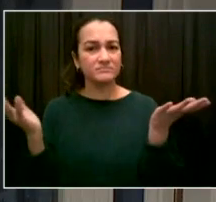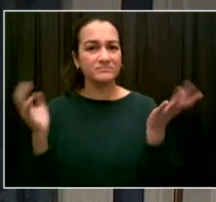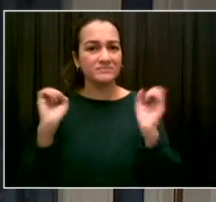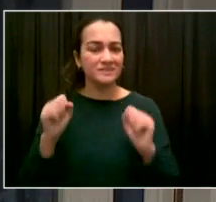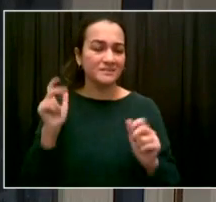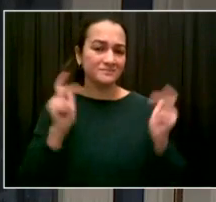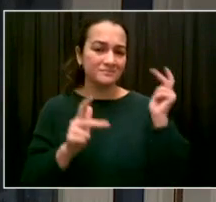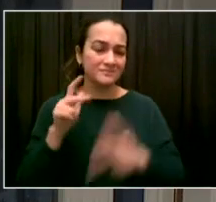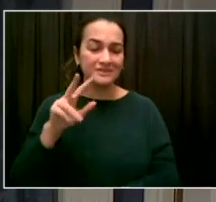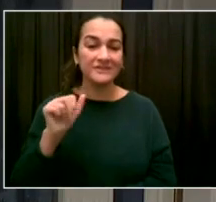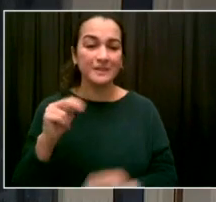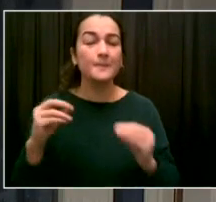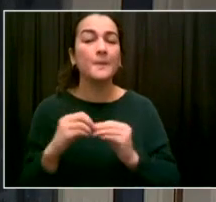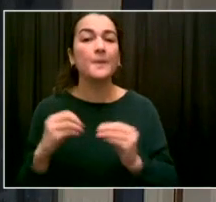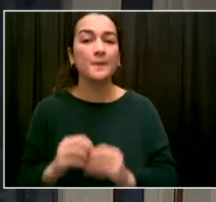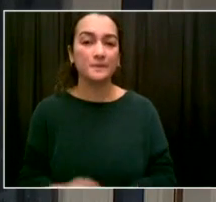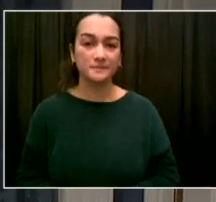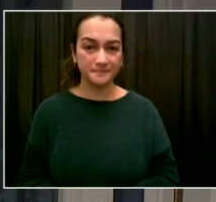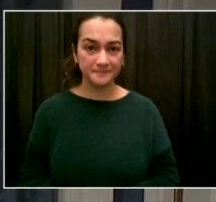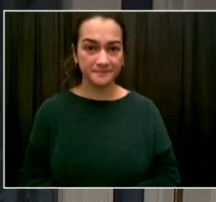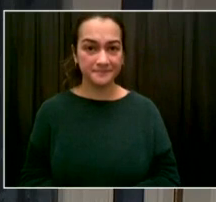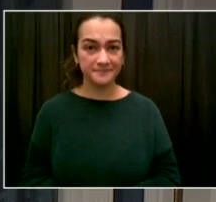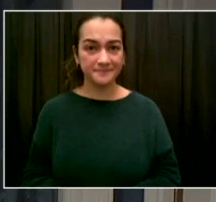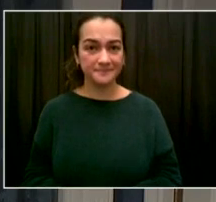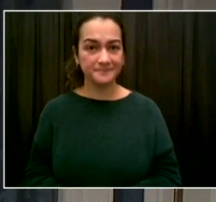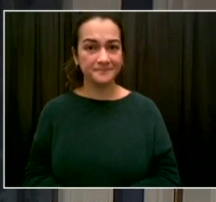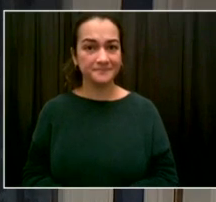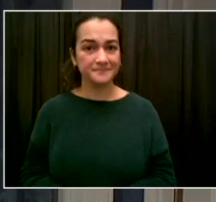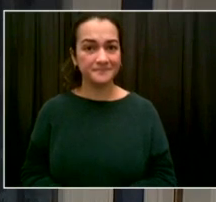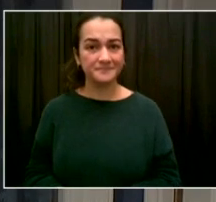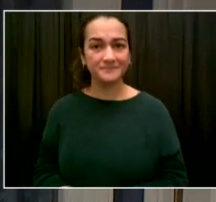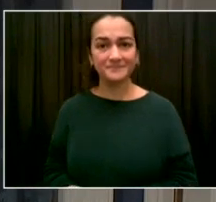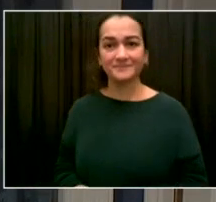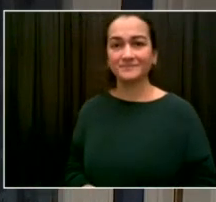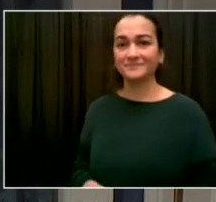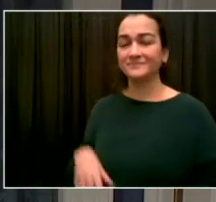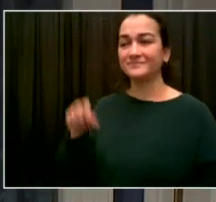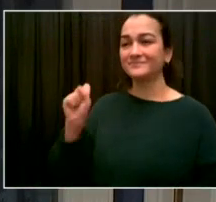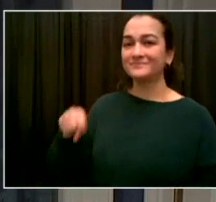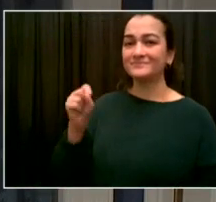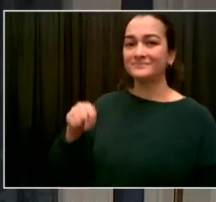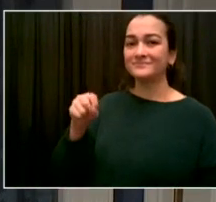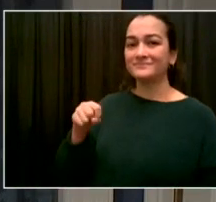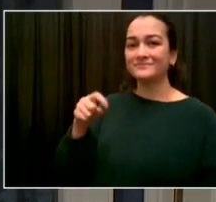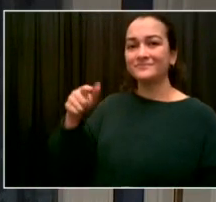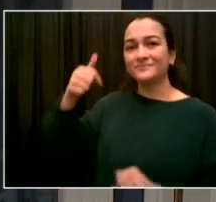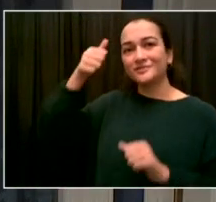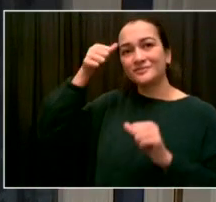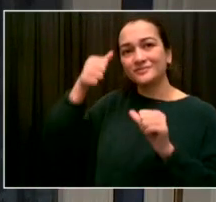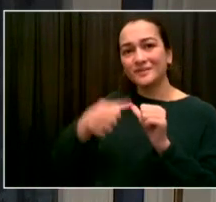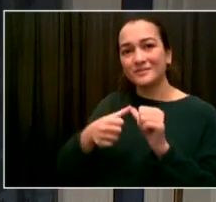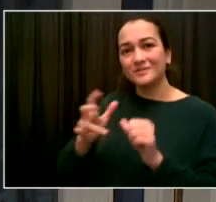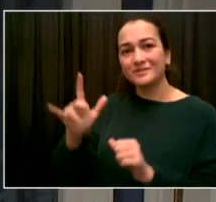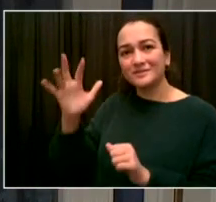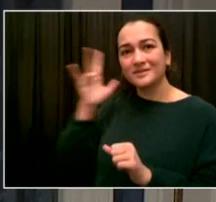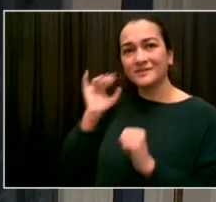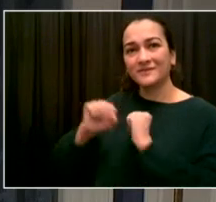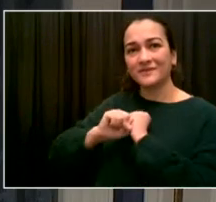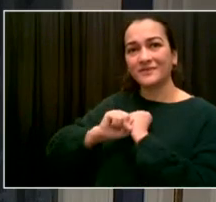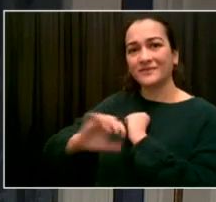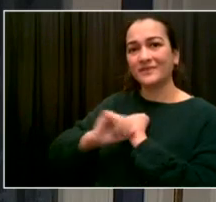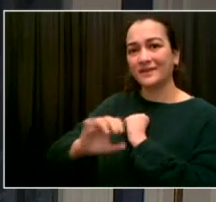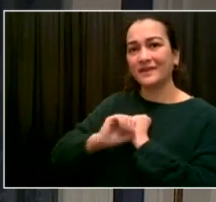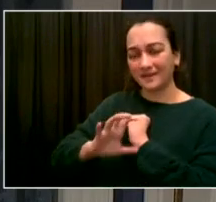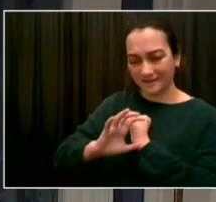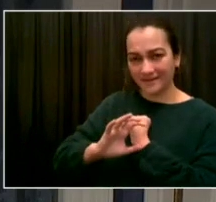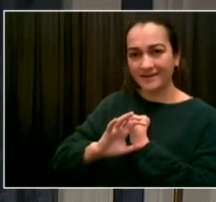E.F. Hutton talks, I think when you tell FEMA you need 100 testing sites, our chances of getting those testing sites just jumped up a bit. Let's hope. You know,